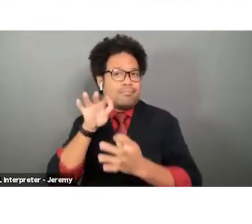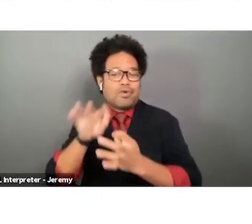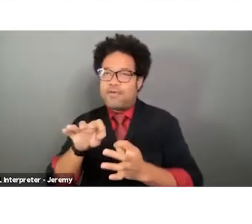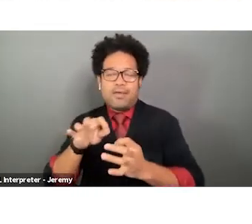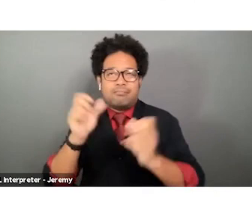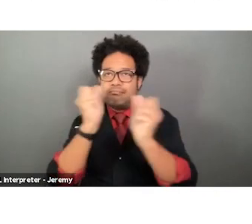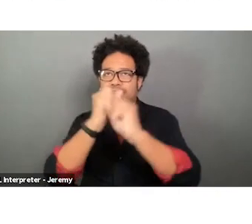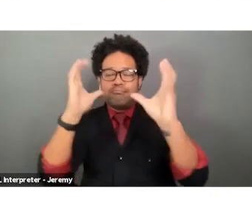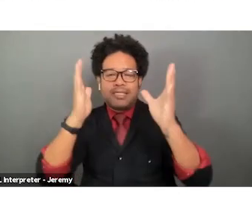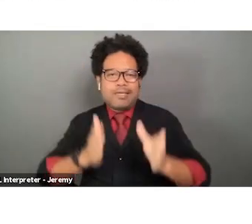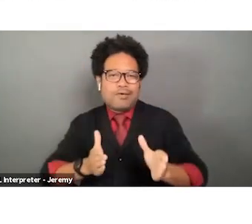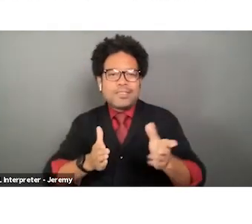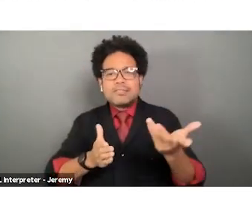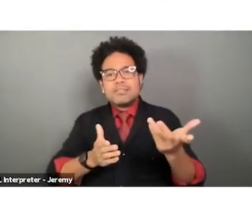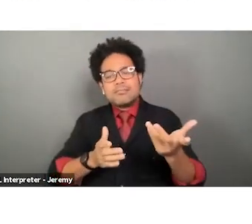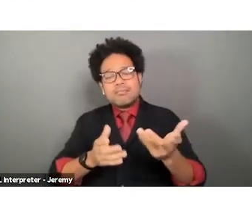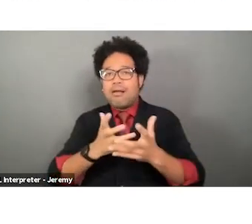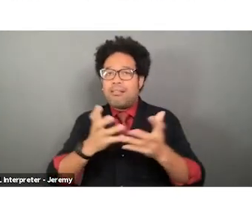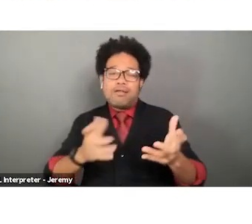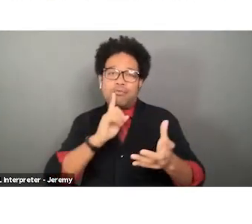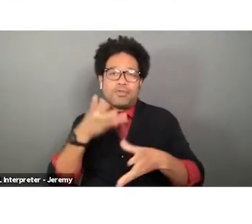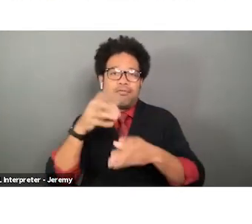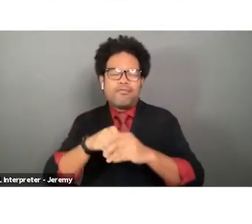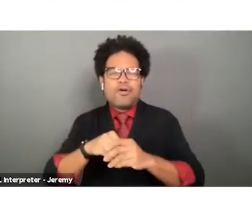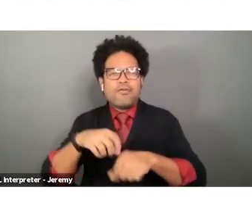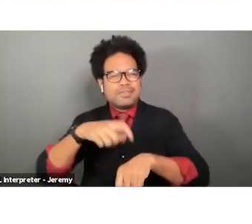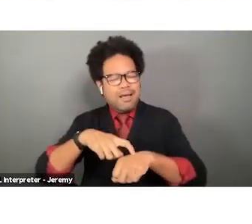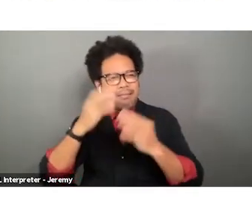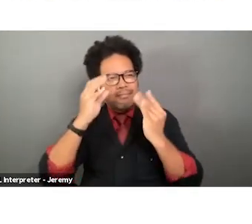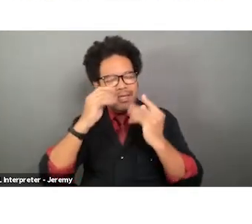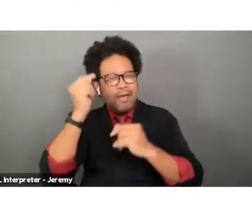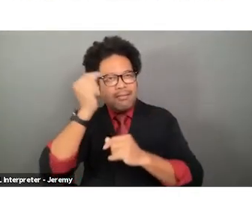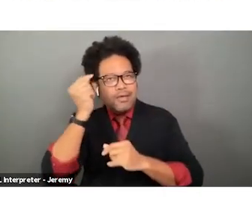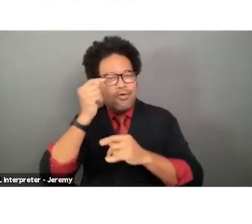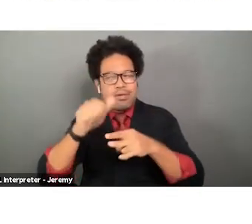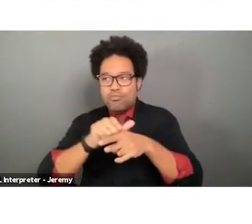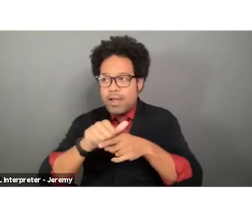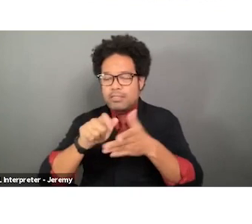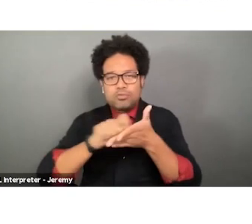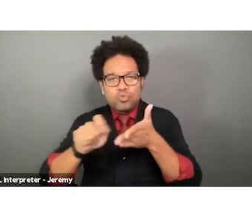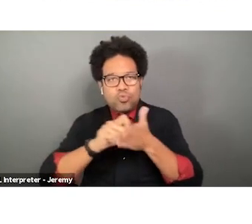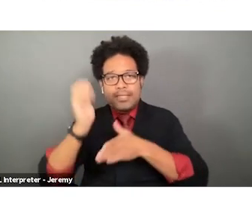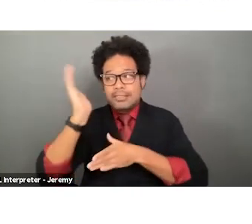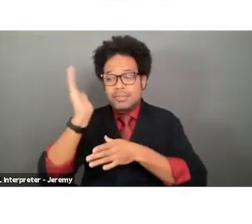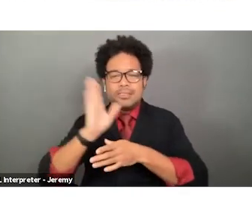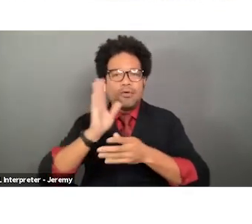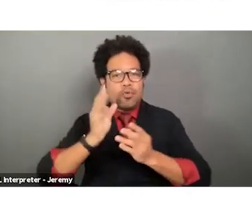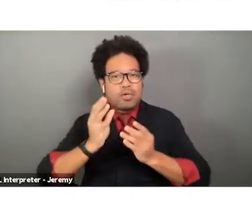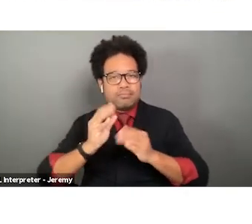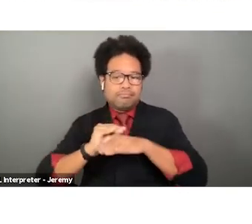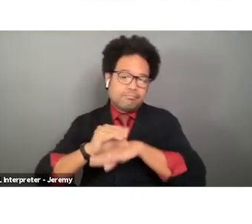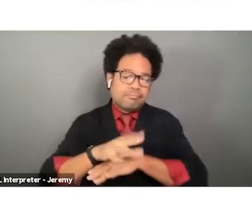respects. A lot of it was taking the time to think about theory, praxis, to write these speeches that inspire people. These people's